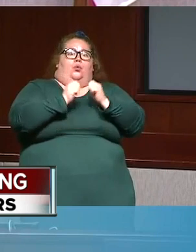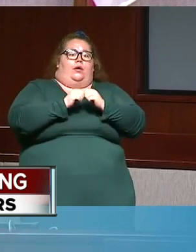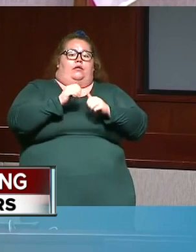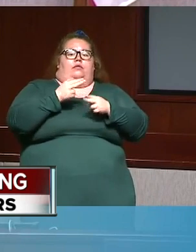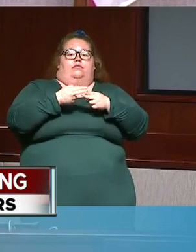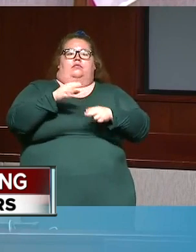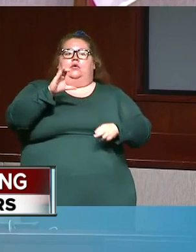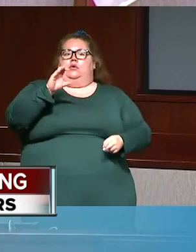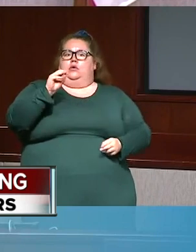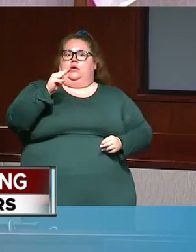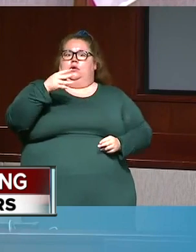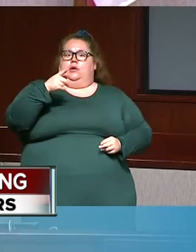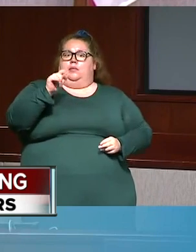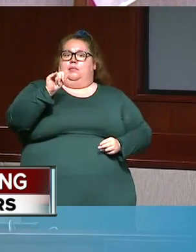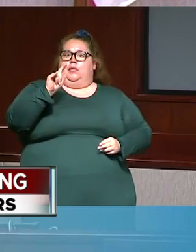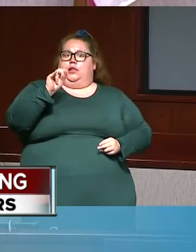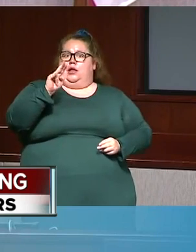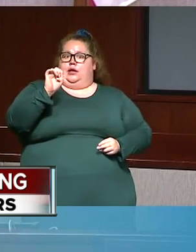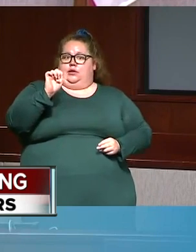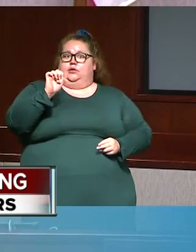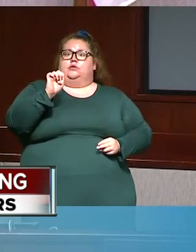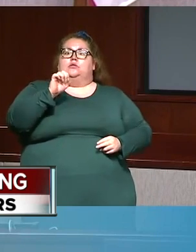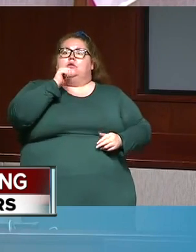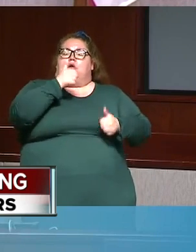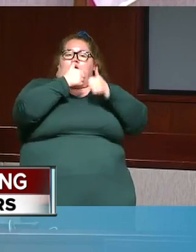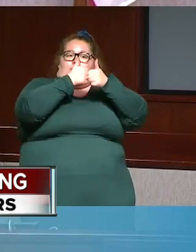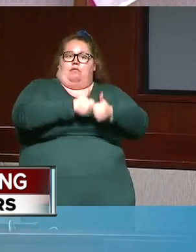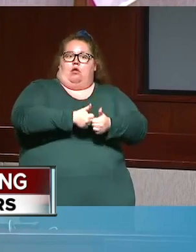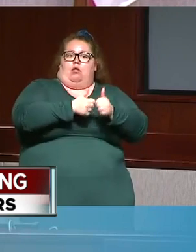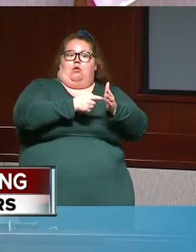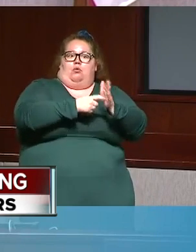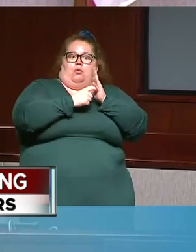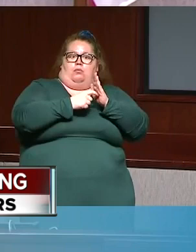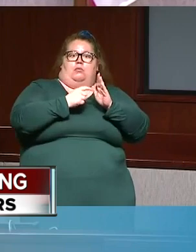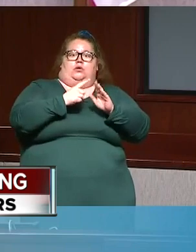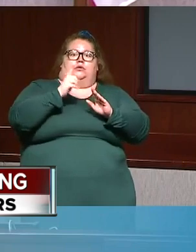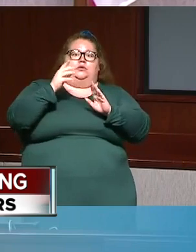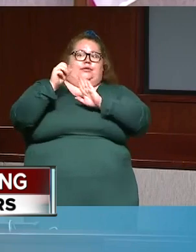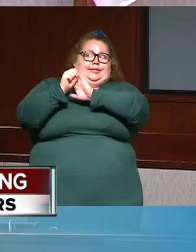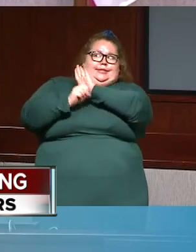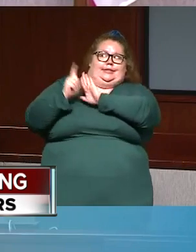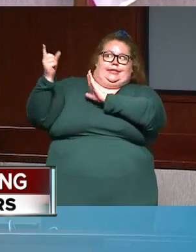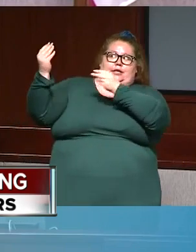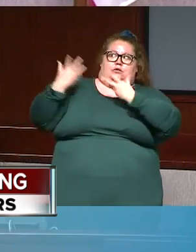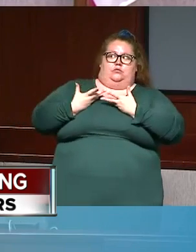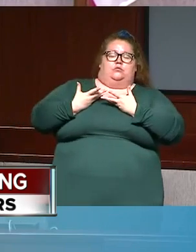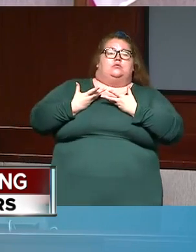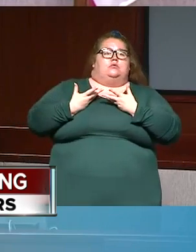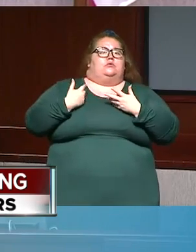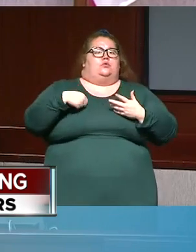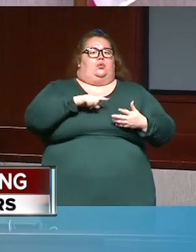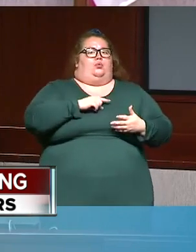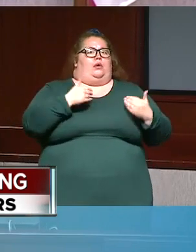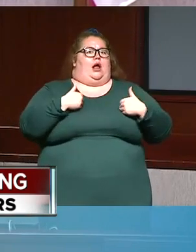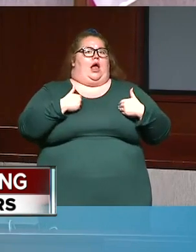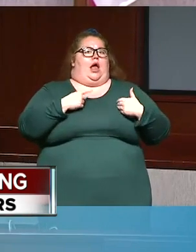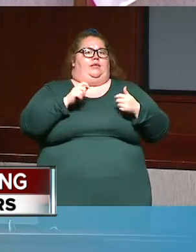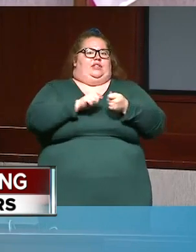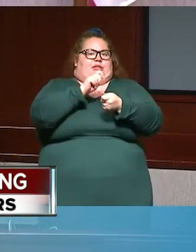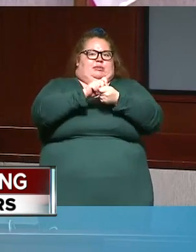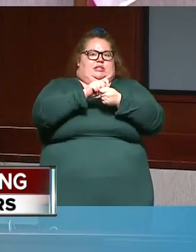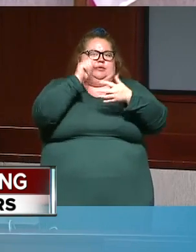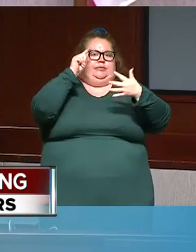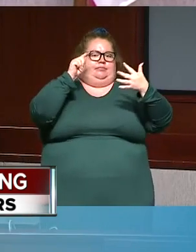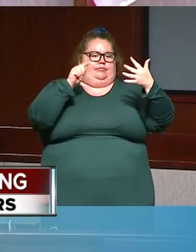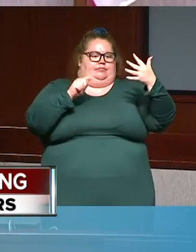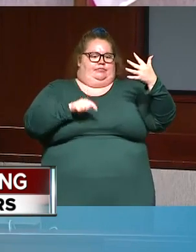if we go over, then there's an action taken. Again, we are looking across these data points, and the state is looking at